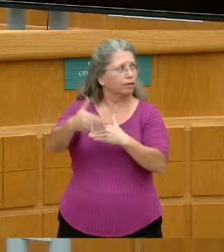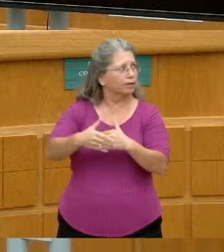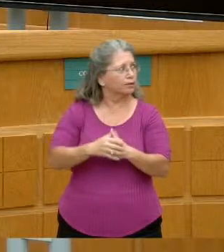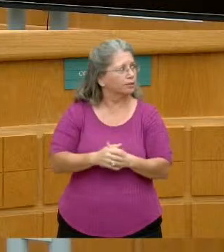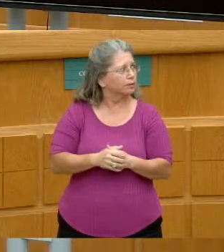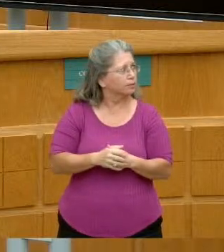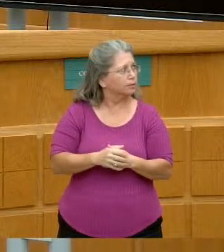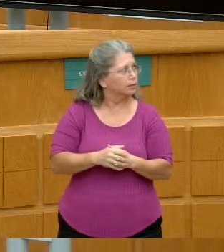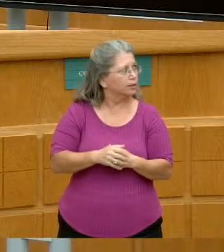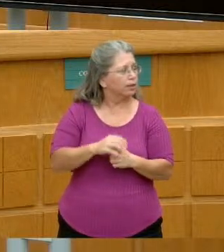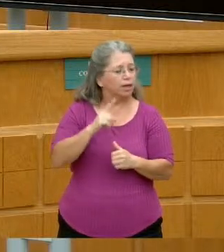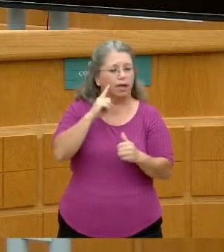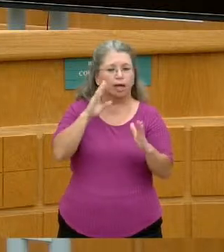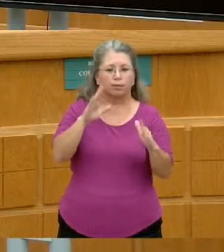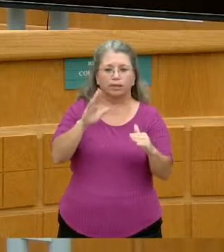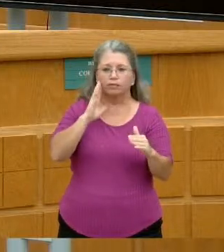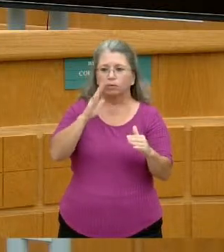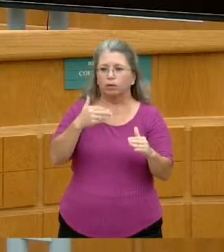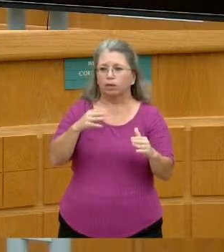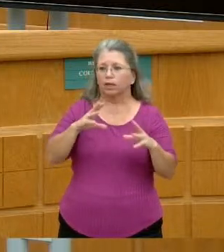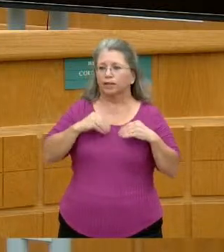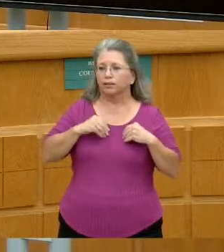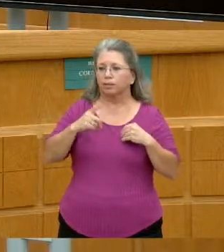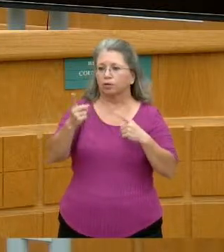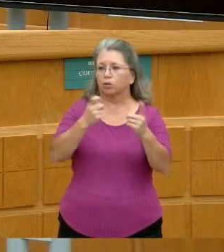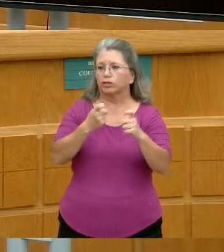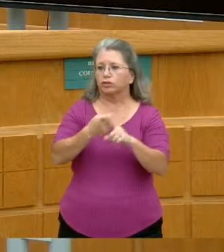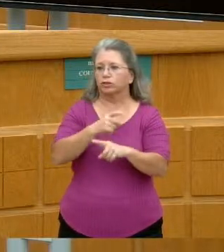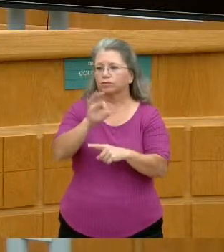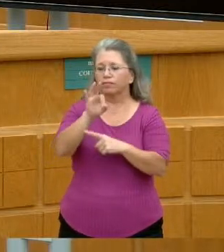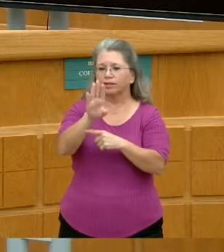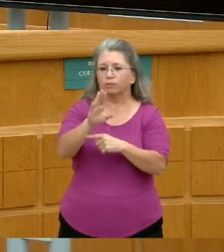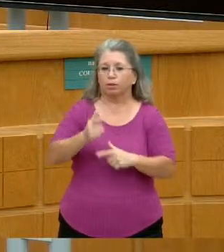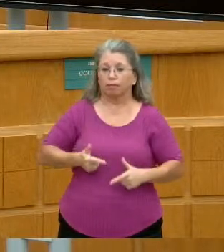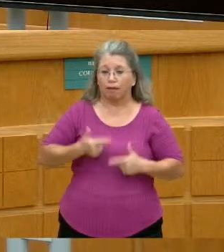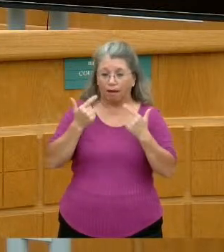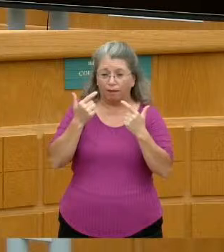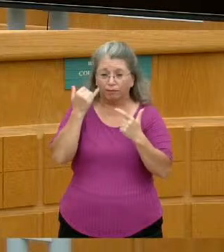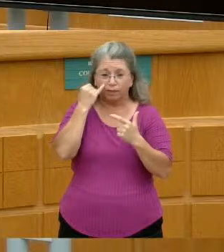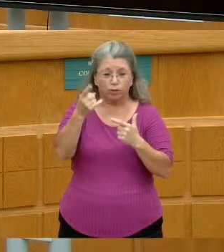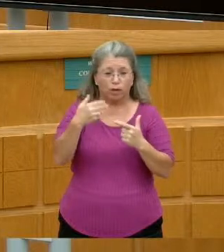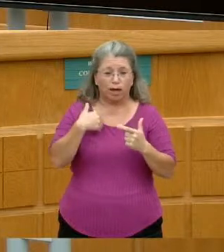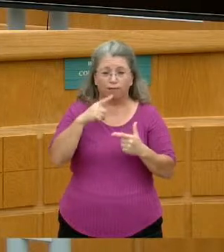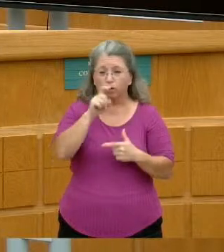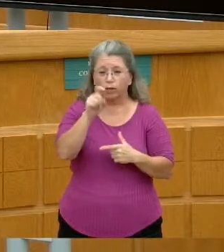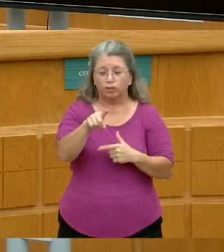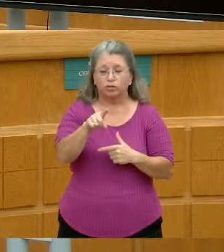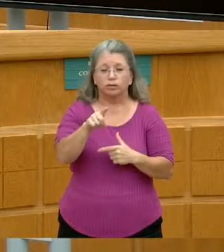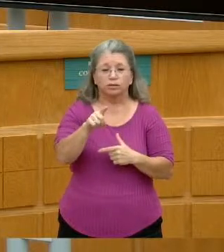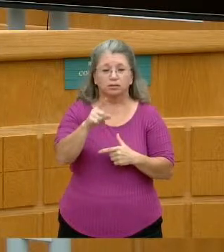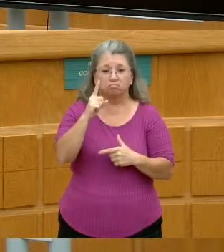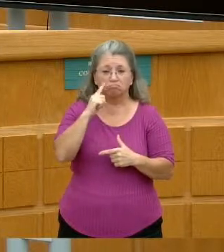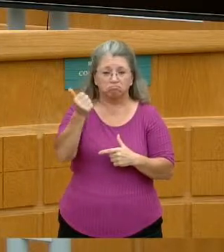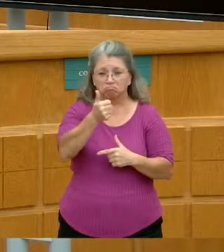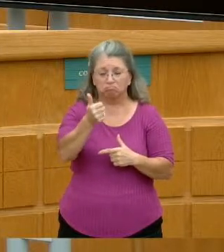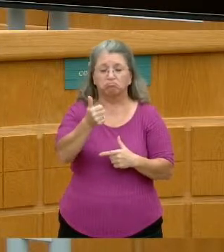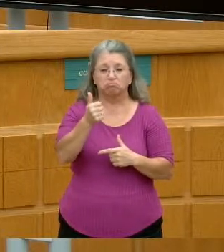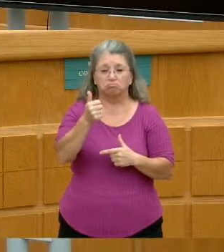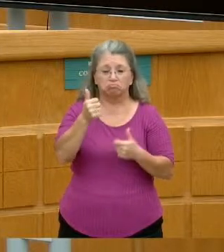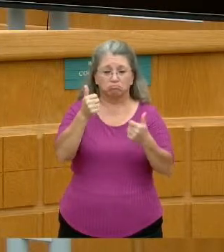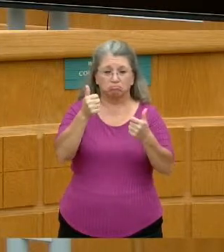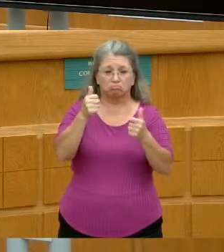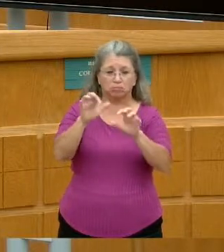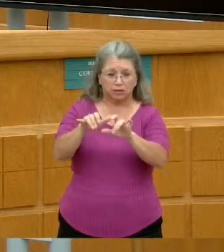I believe we will take questions on Facebook Live, so if you have questions, feel free to post them. We'll address them, and like I